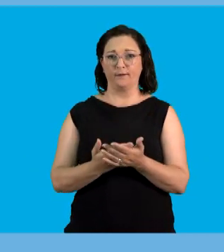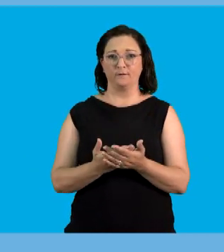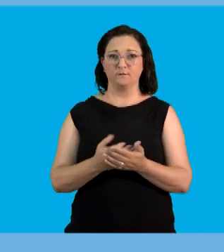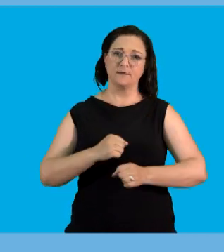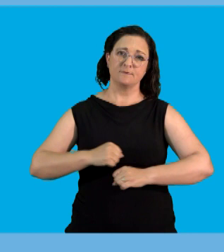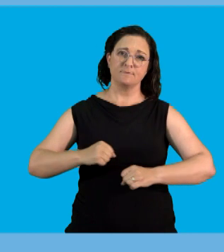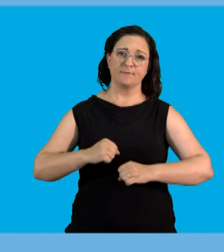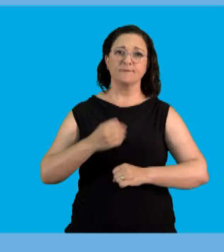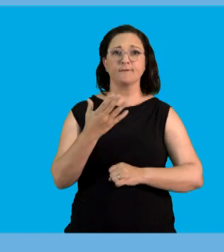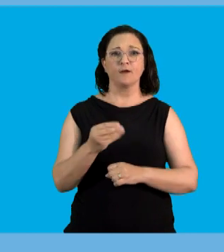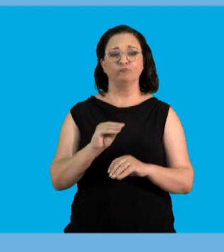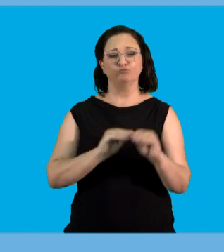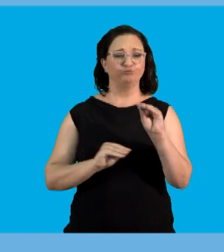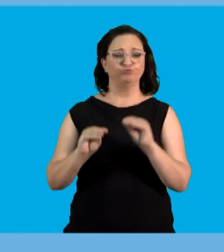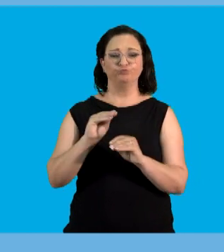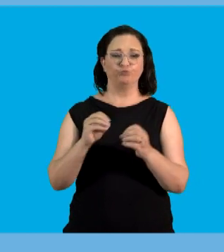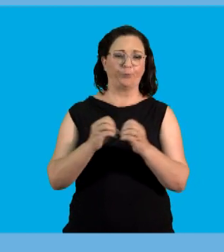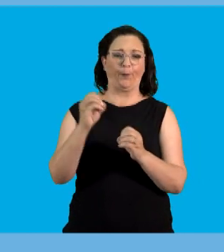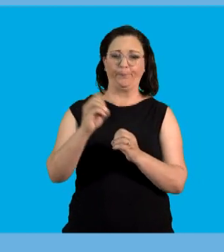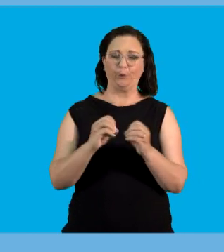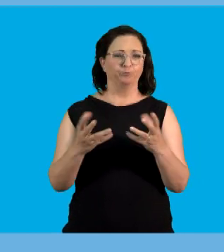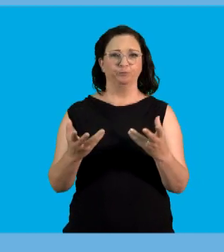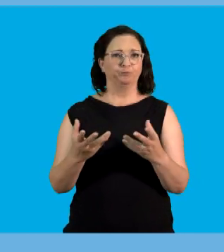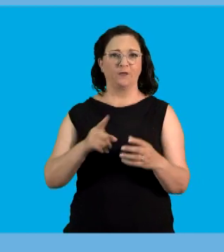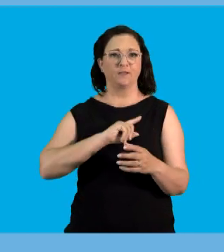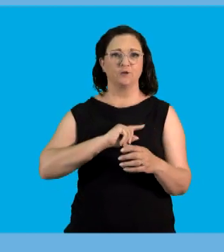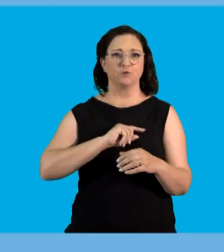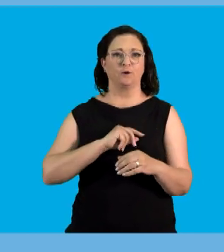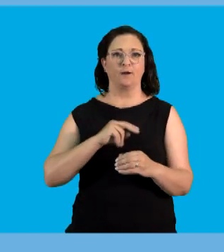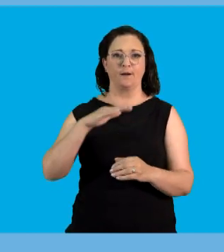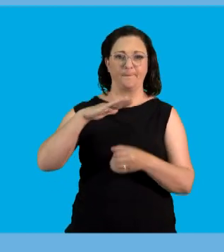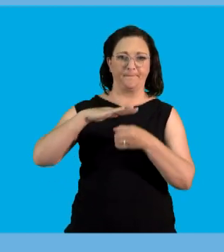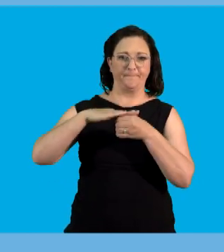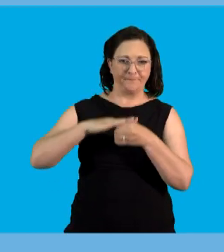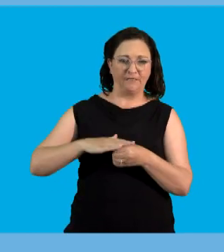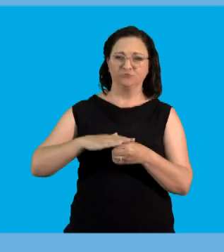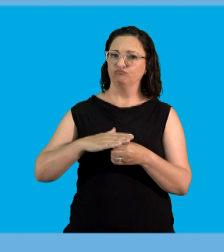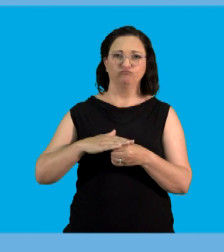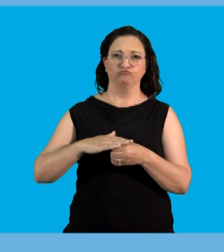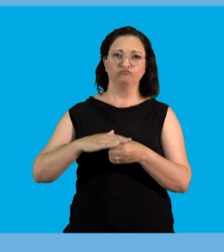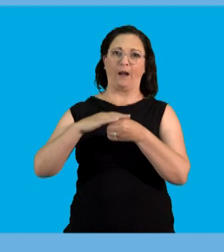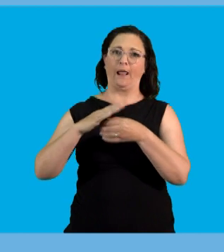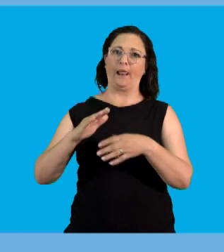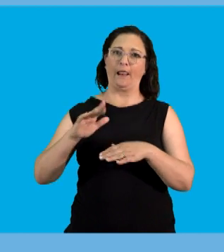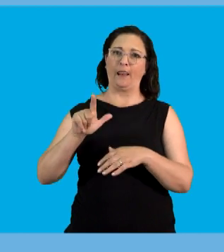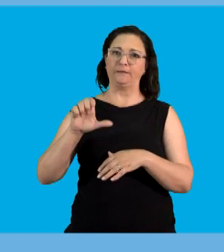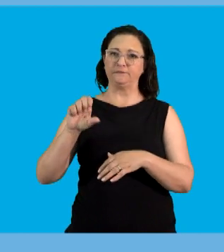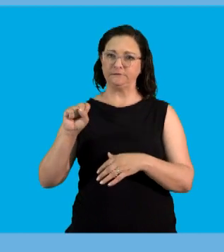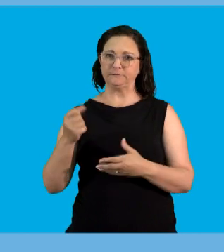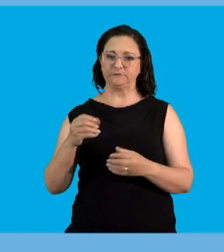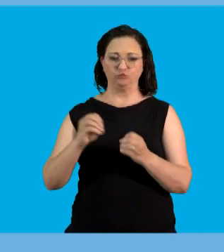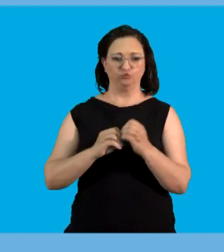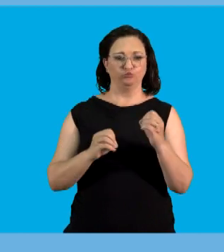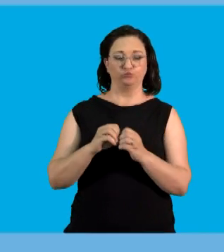around, and once they have more space for them to move around, there's going to be less pressure, and less pressure will mean that there's